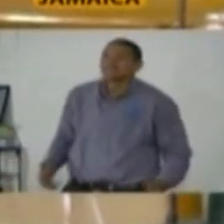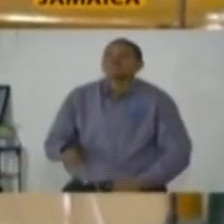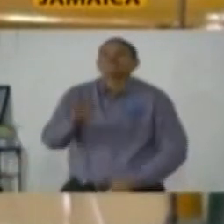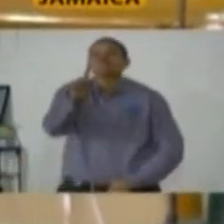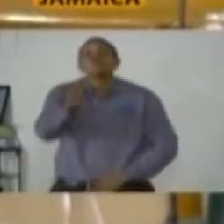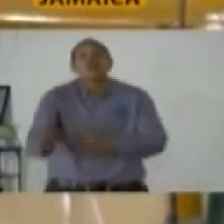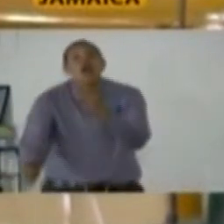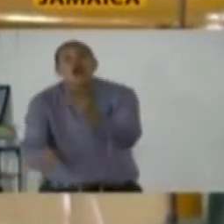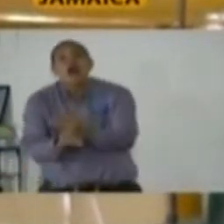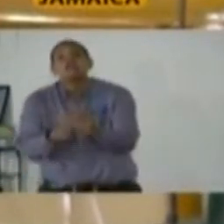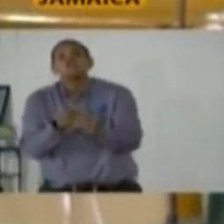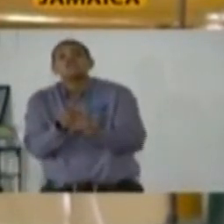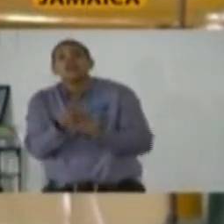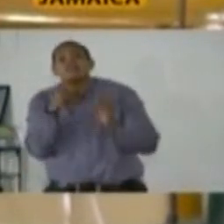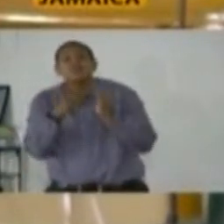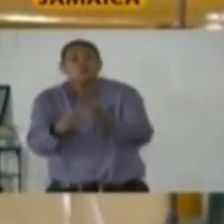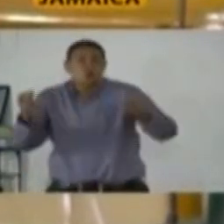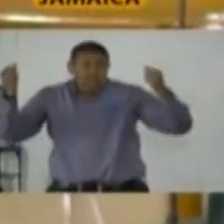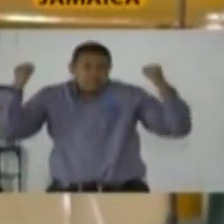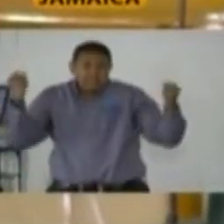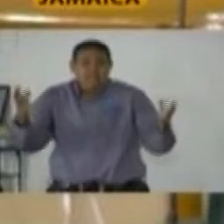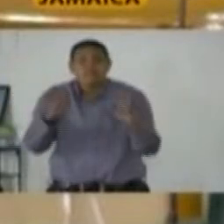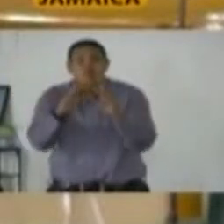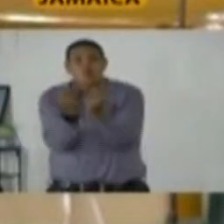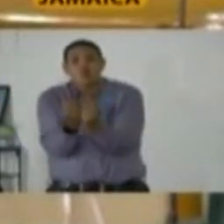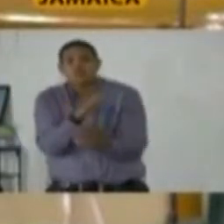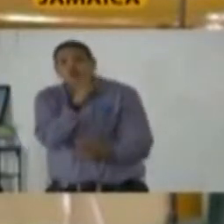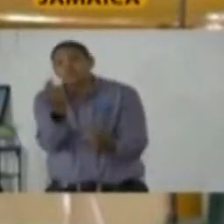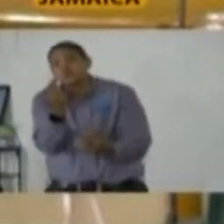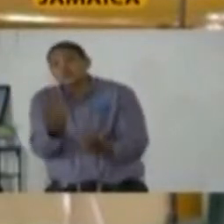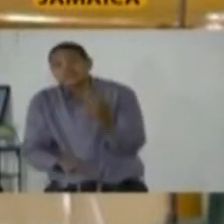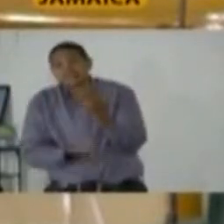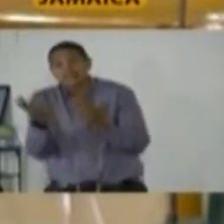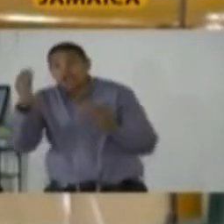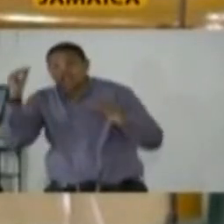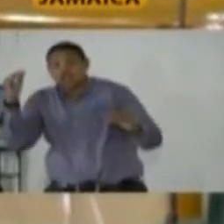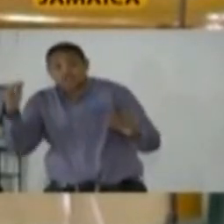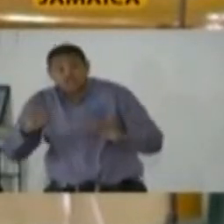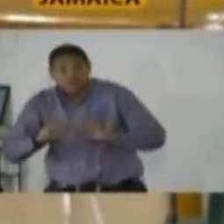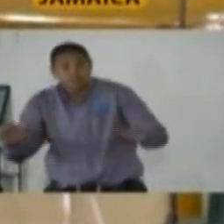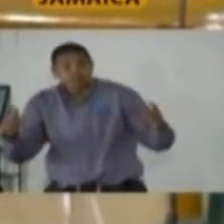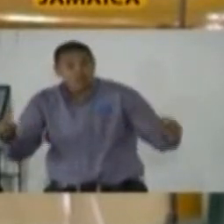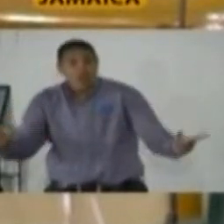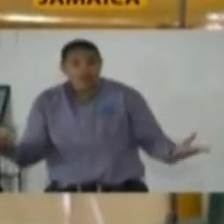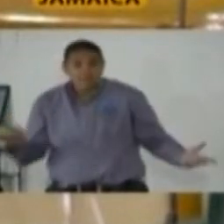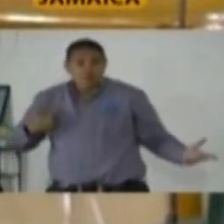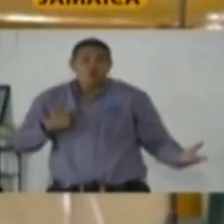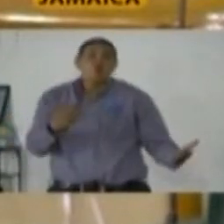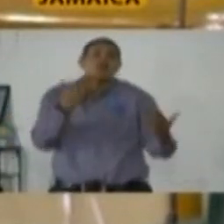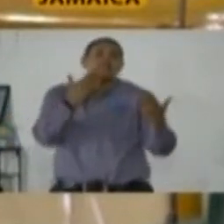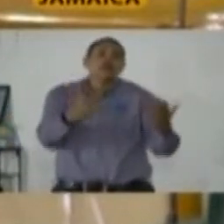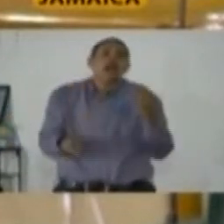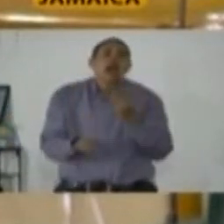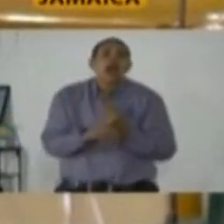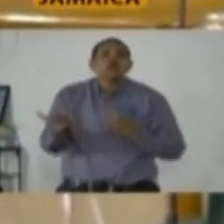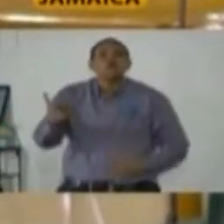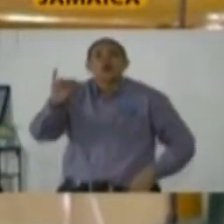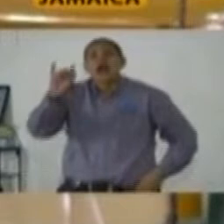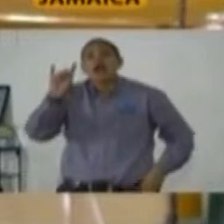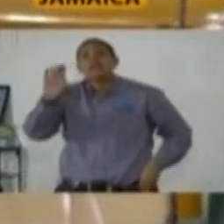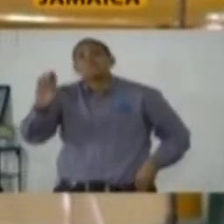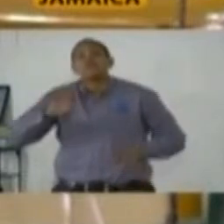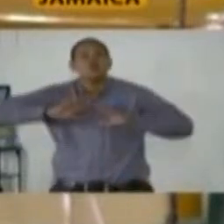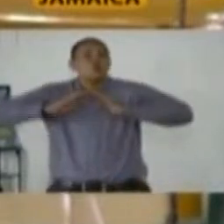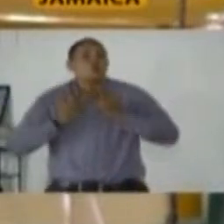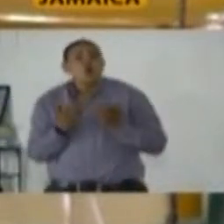also facilitated several workshops to improve the use of technology in teaching. We want to thank as well the IDB and the World